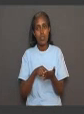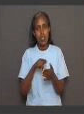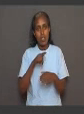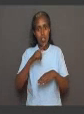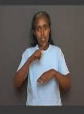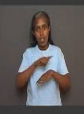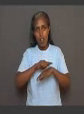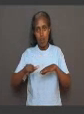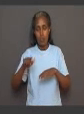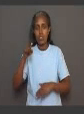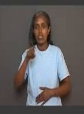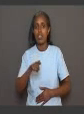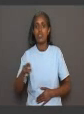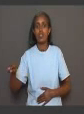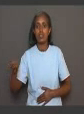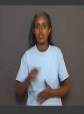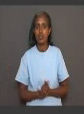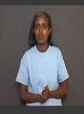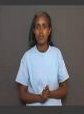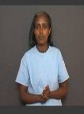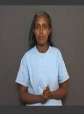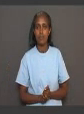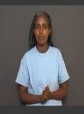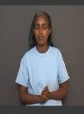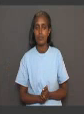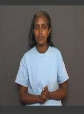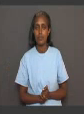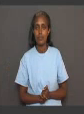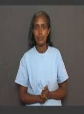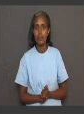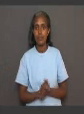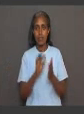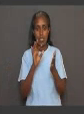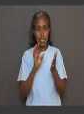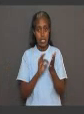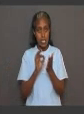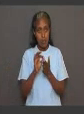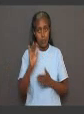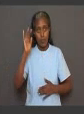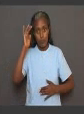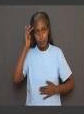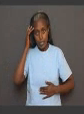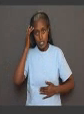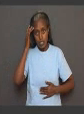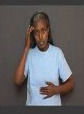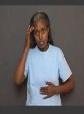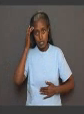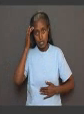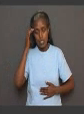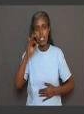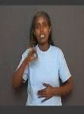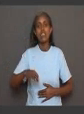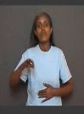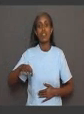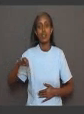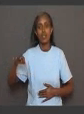along the x-axis. The number of patients, the